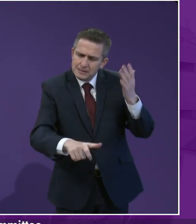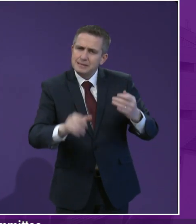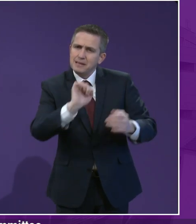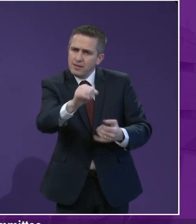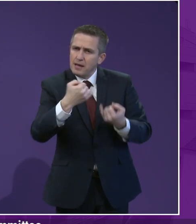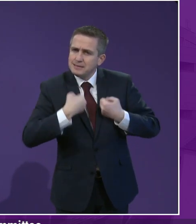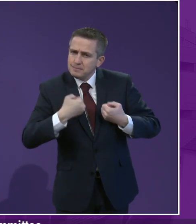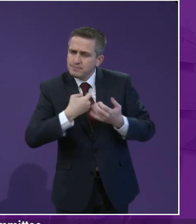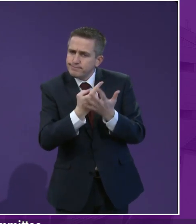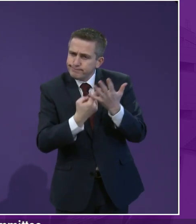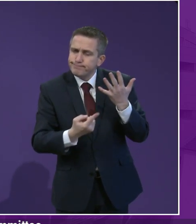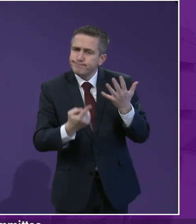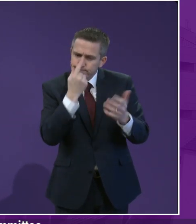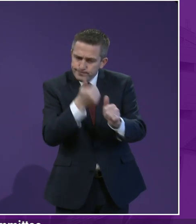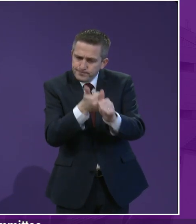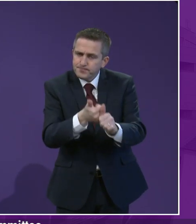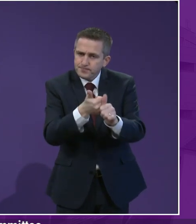to that,